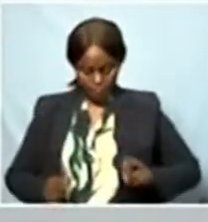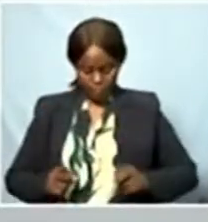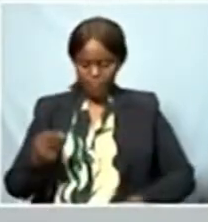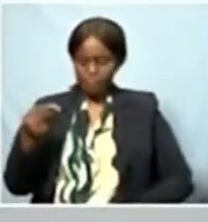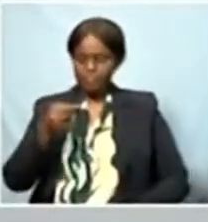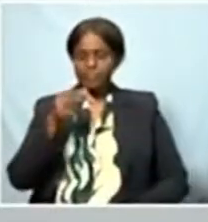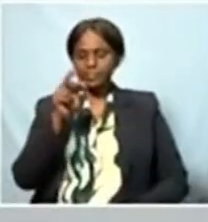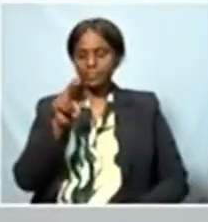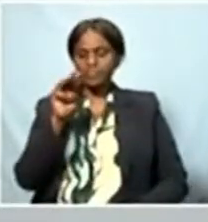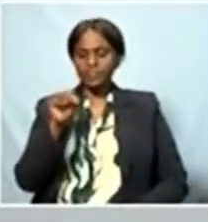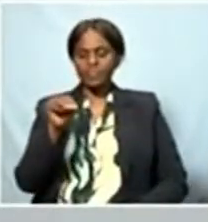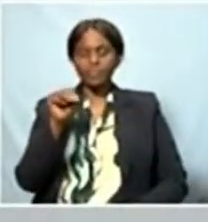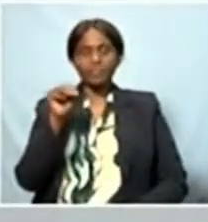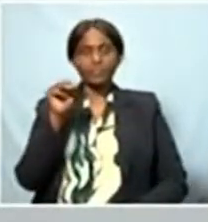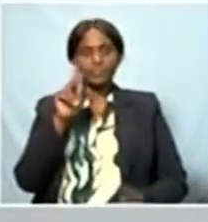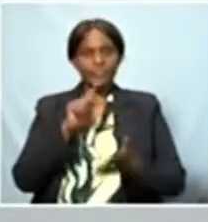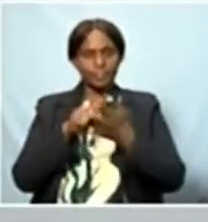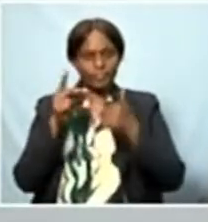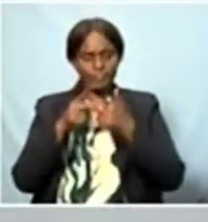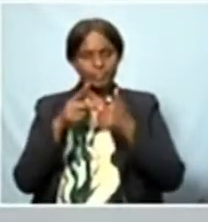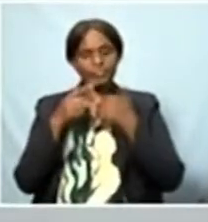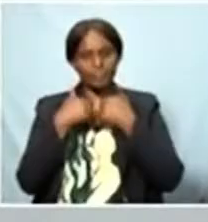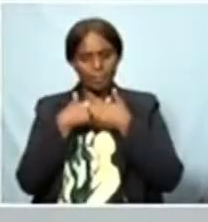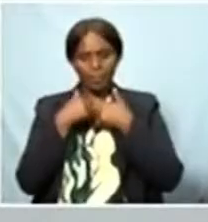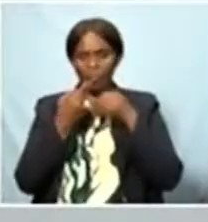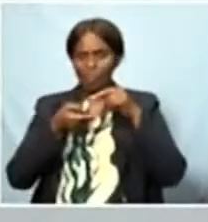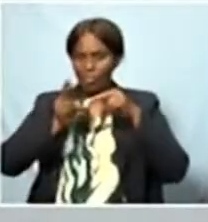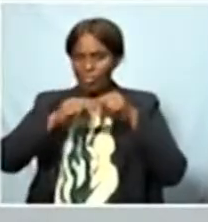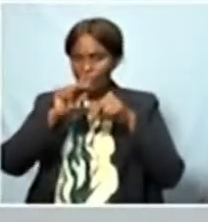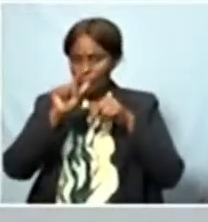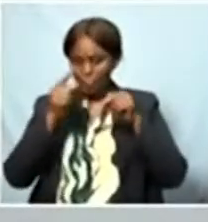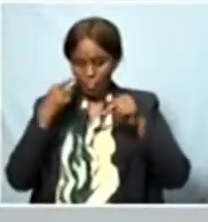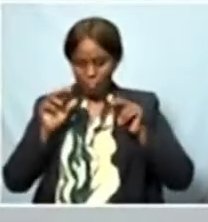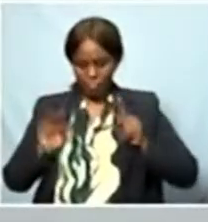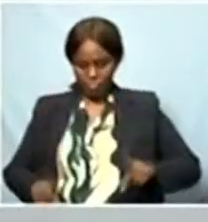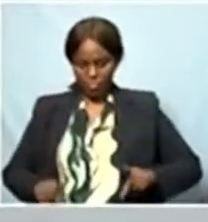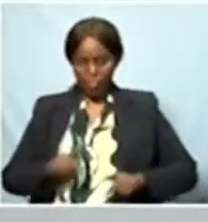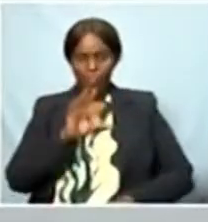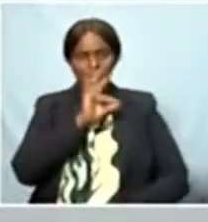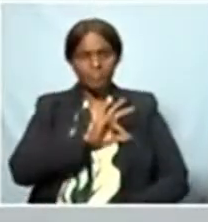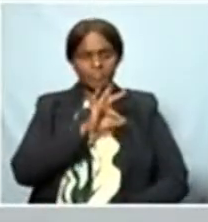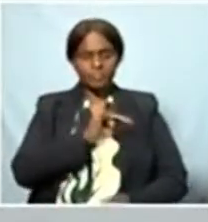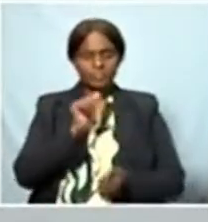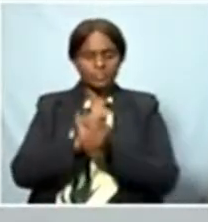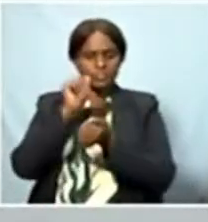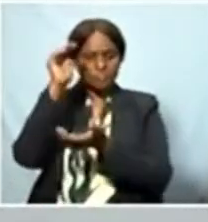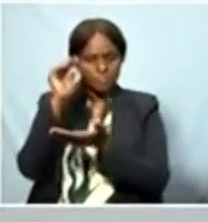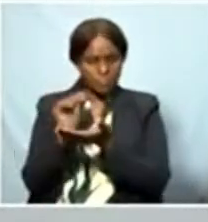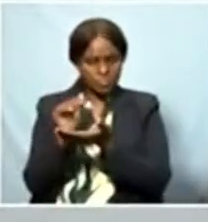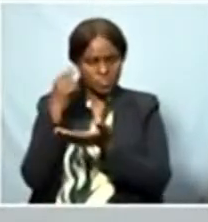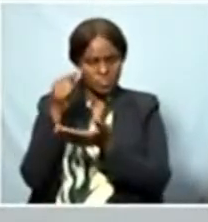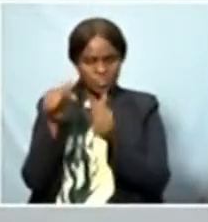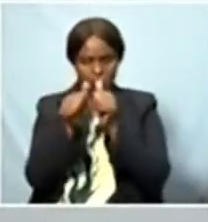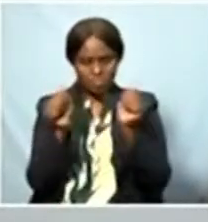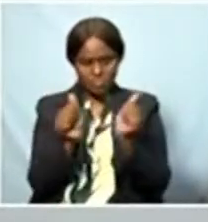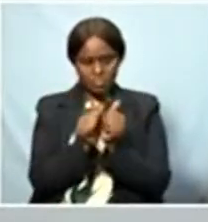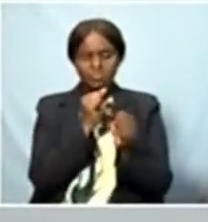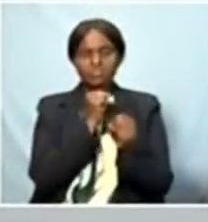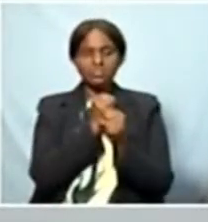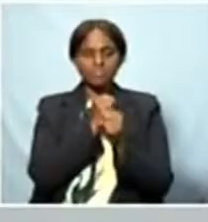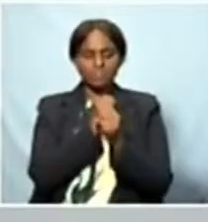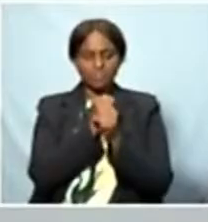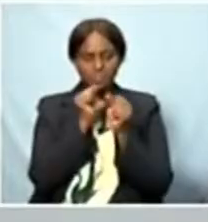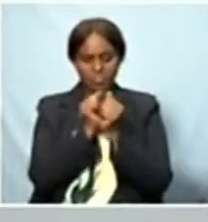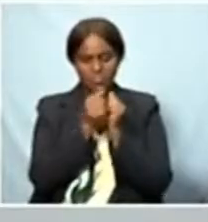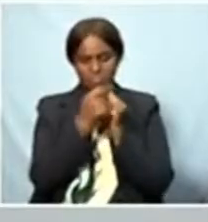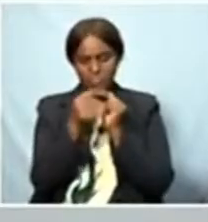Management Program, the Commission observes a slight increment for personal emoluments and slight reduction for general operations in terms